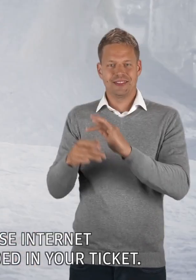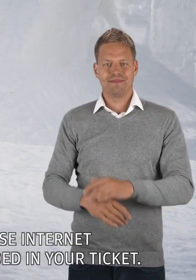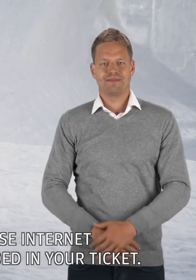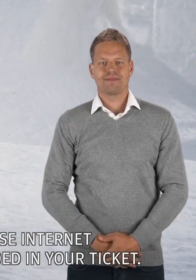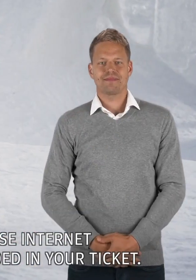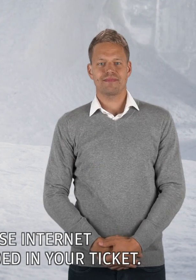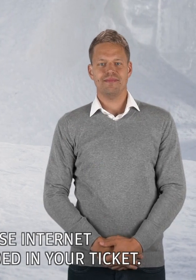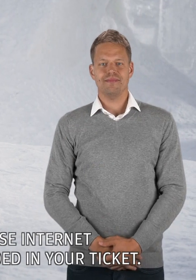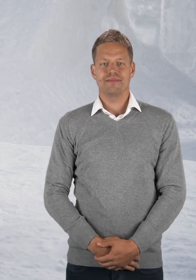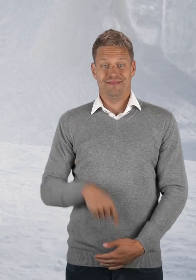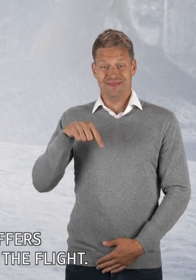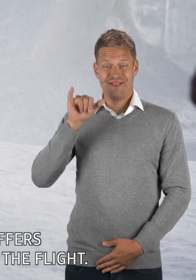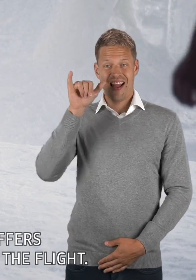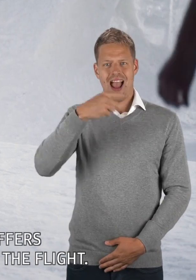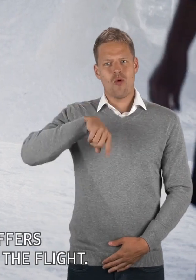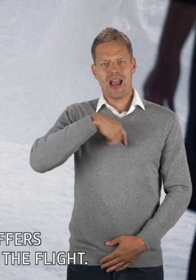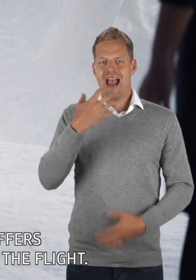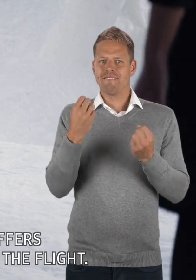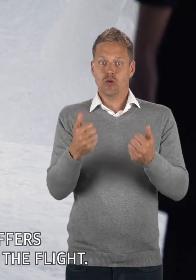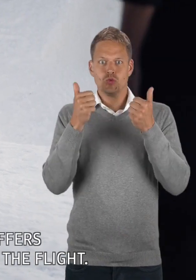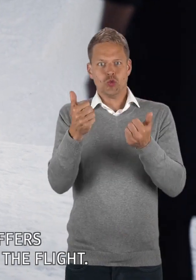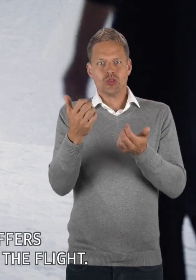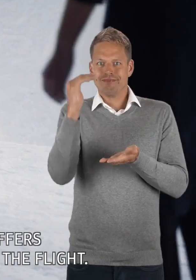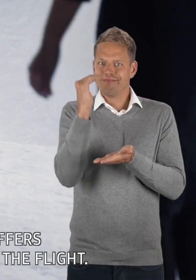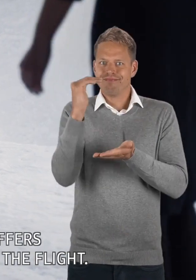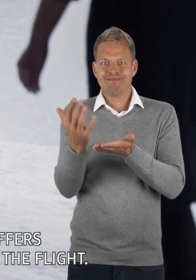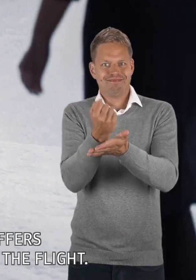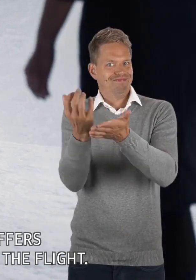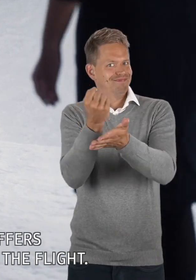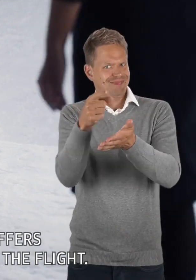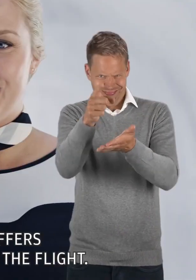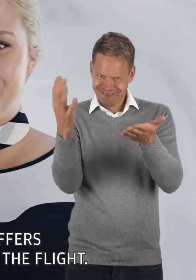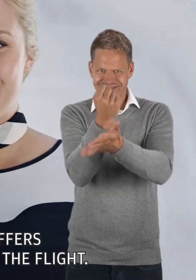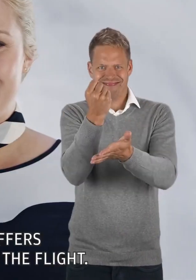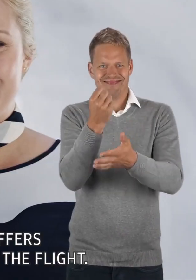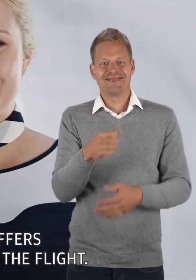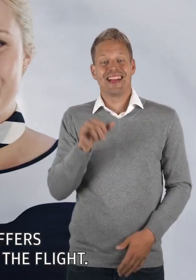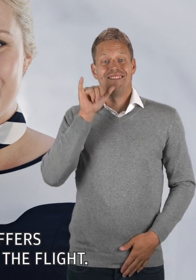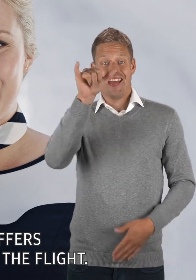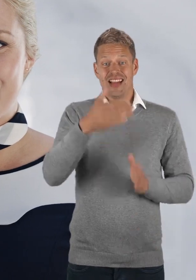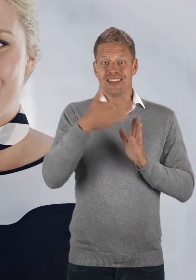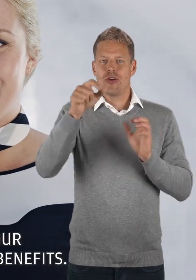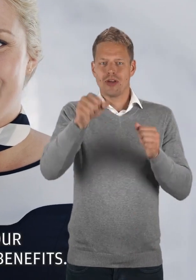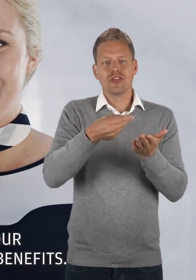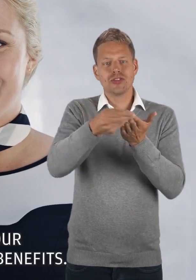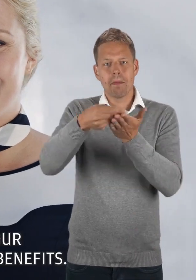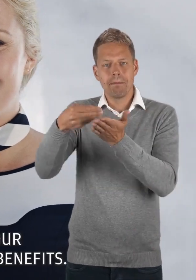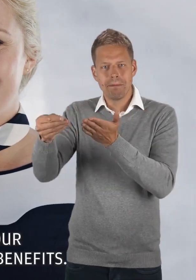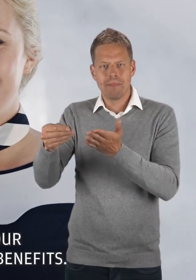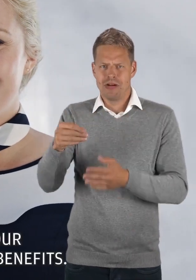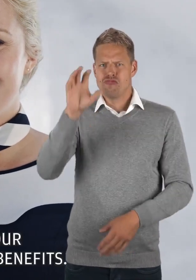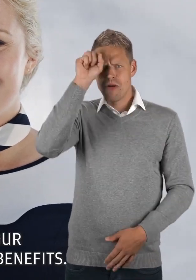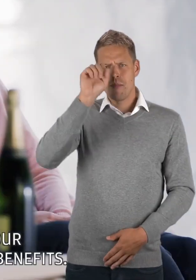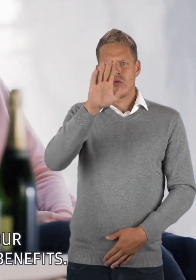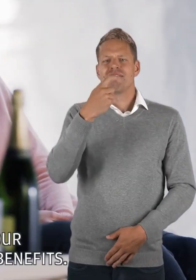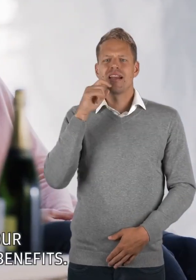ticket. Take advantage of our great offers on board and start shopping during the flight. Always remember to